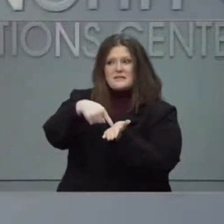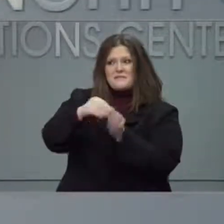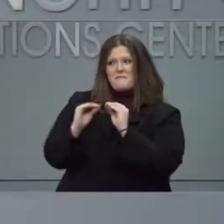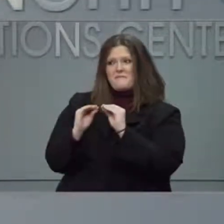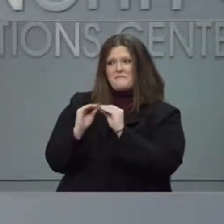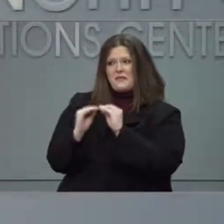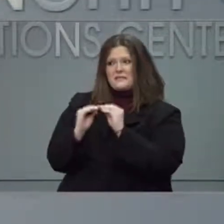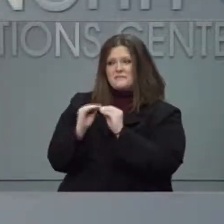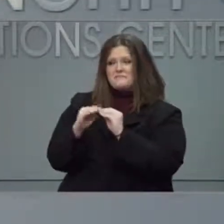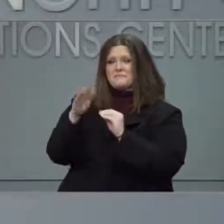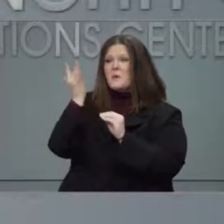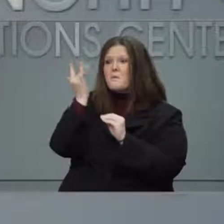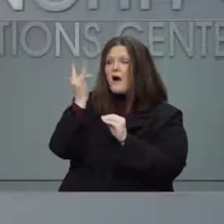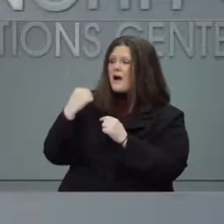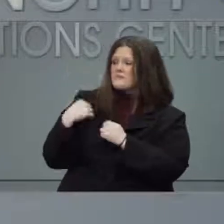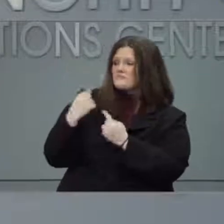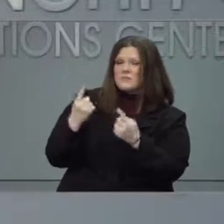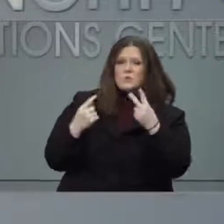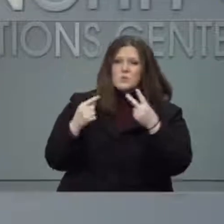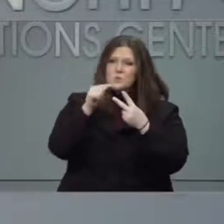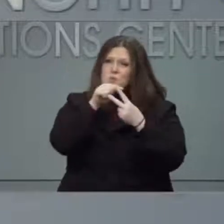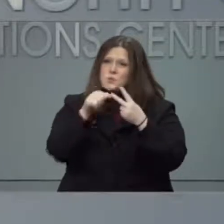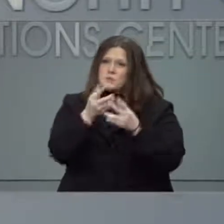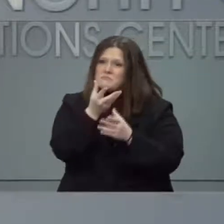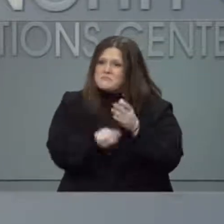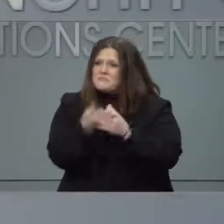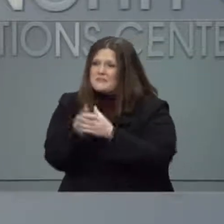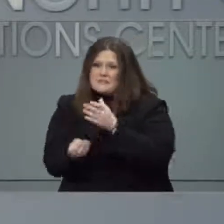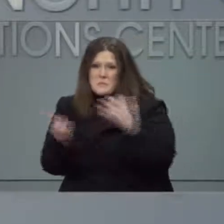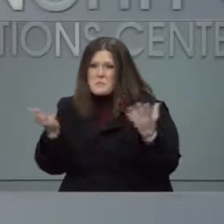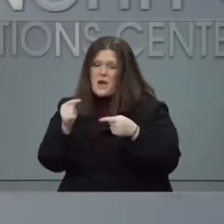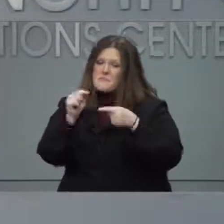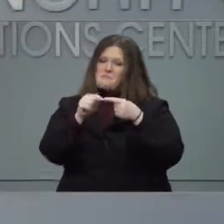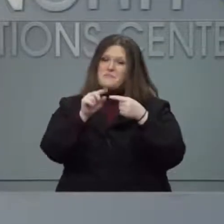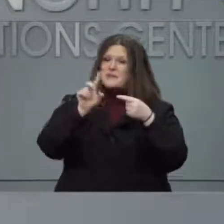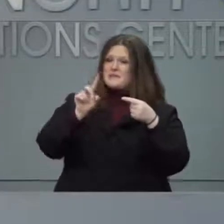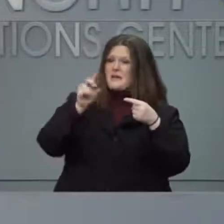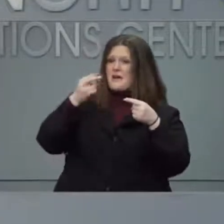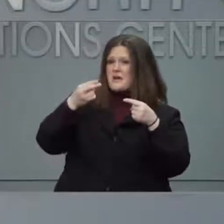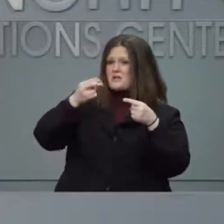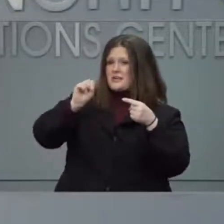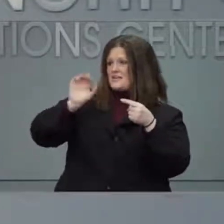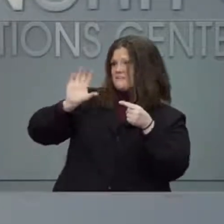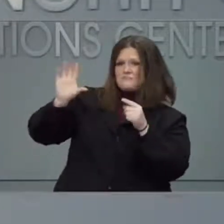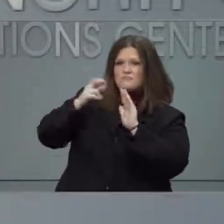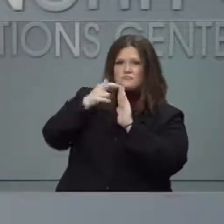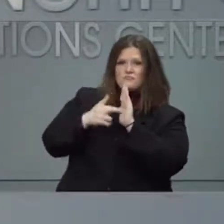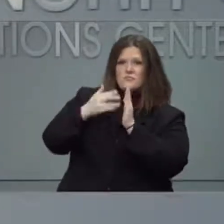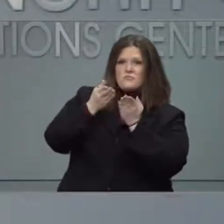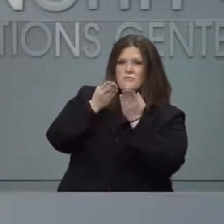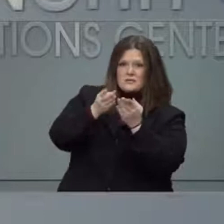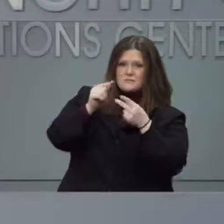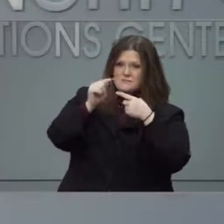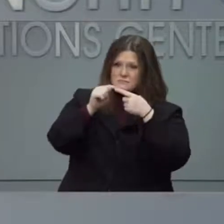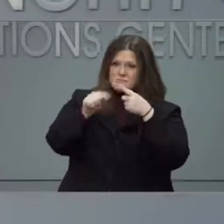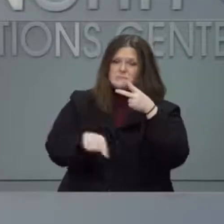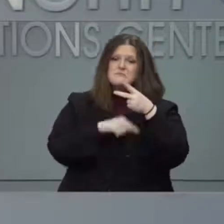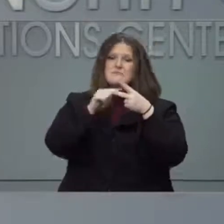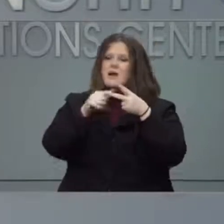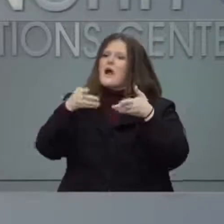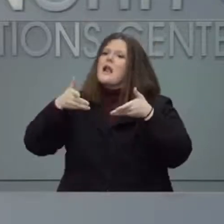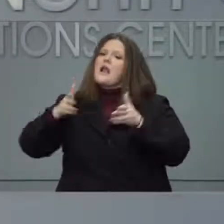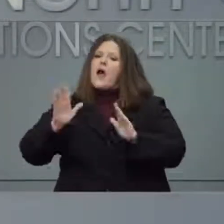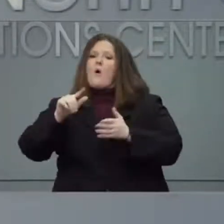to require schools to follow the Department of Health and Human Services guidance and to preserve emergency authority for state and